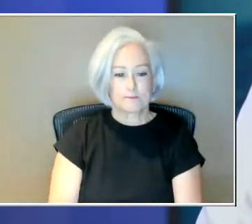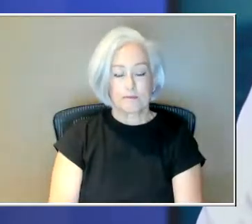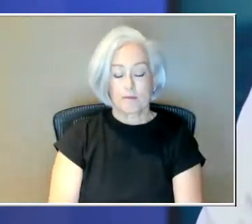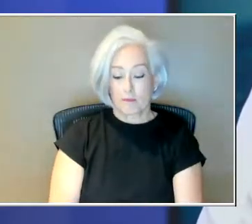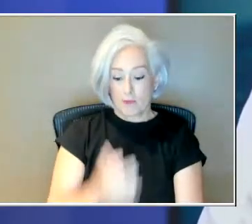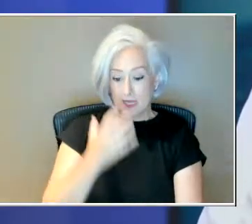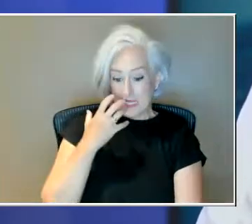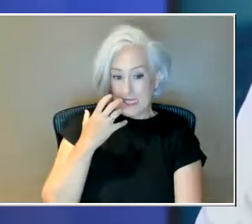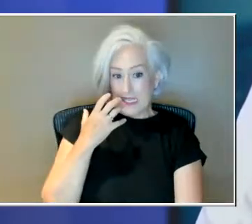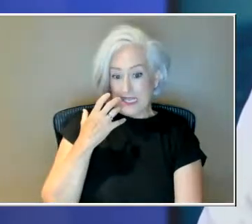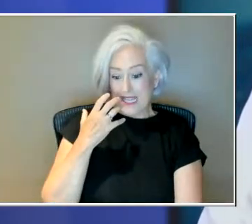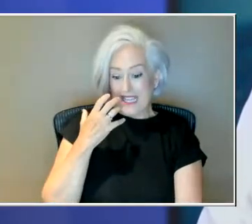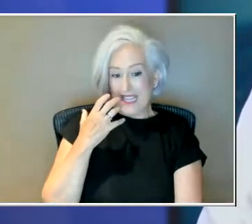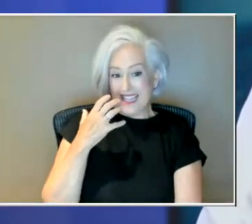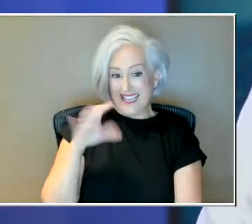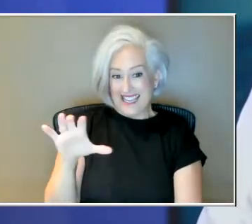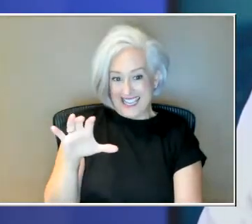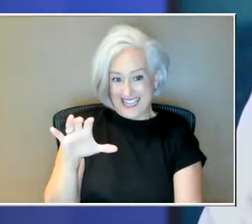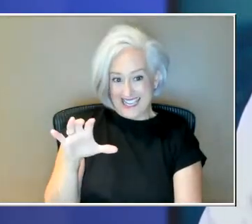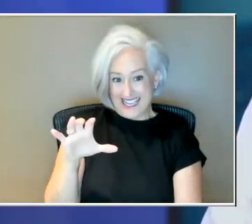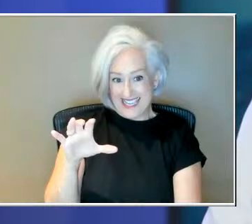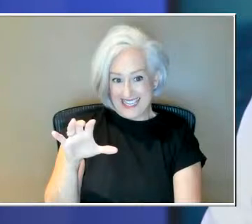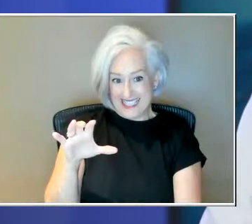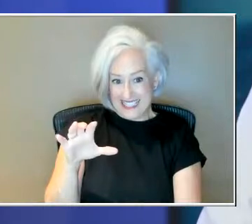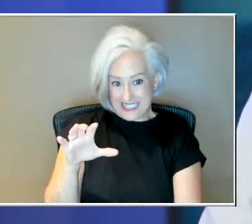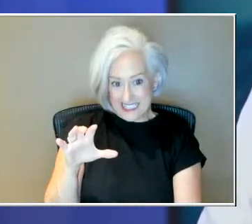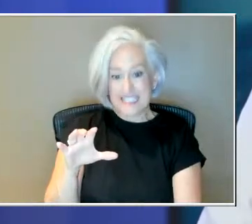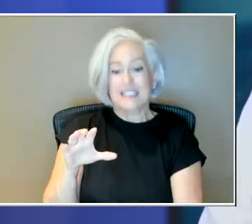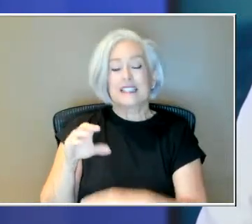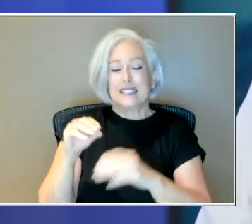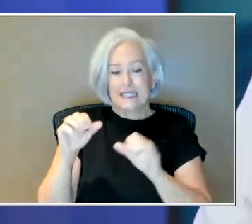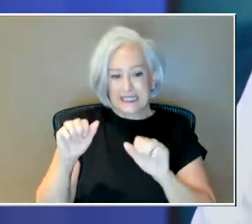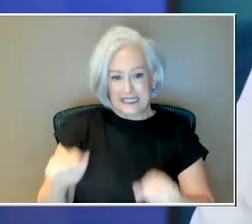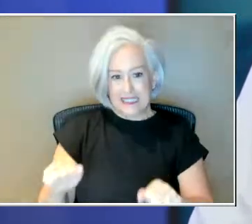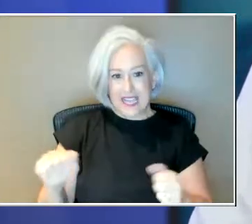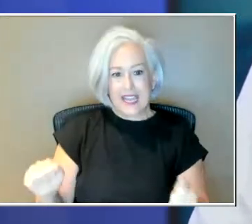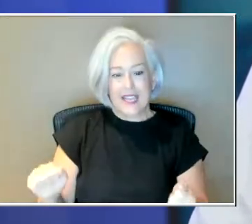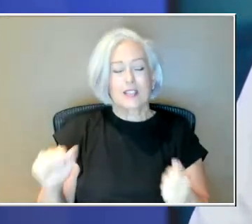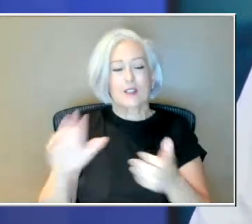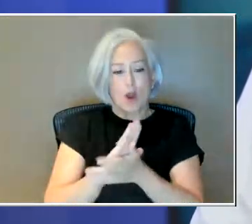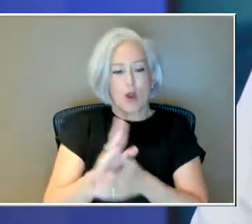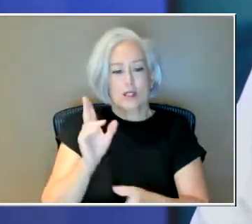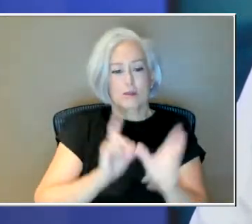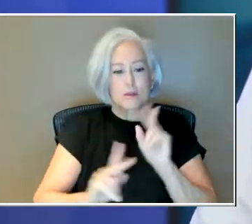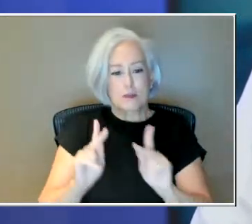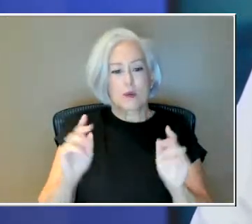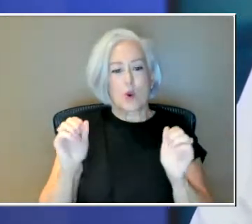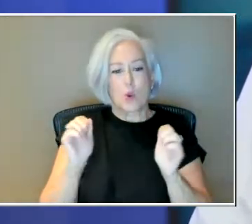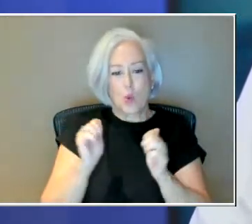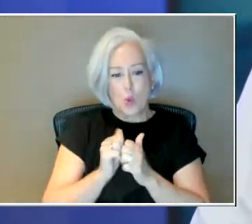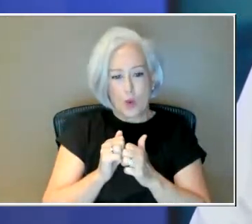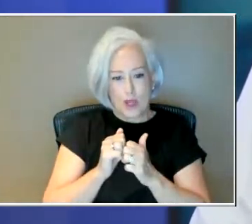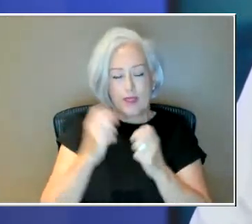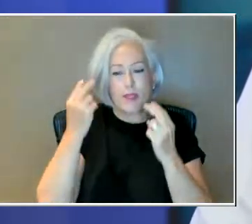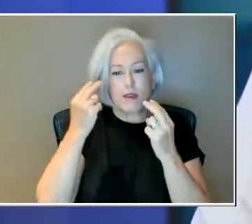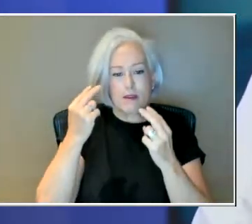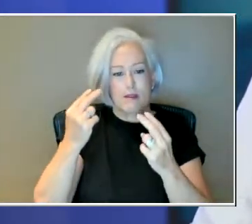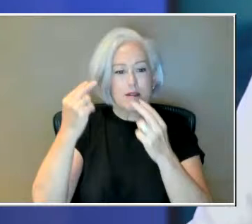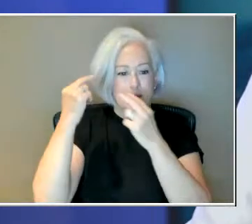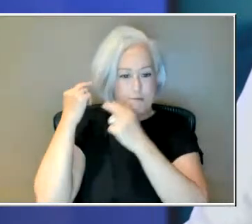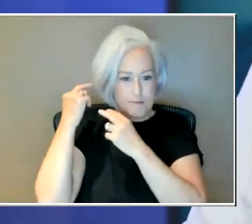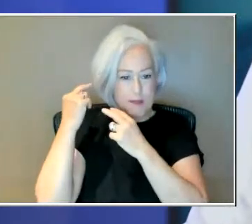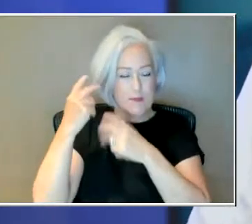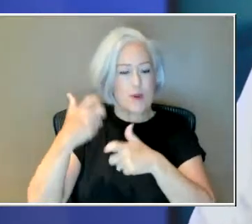normally have kind of more mild memory problems. It can really exacerbate any medical condition, including things like memory. And